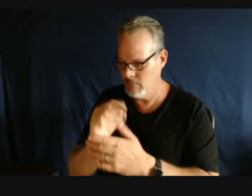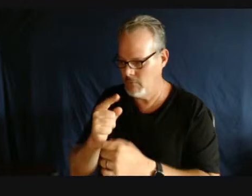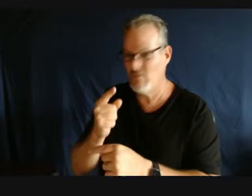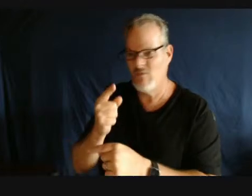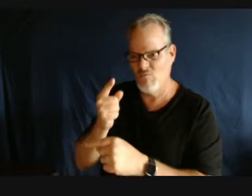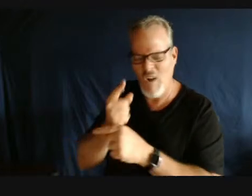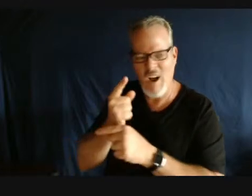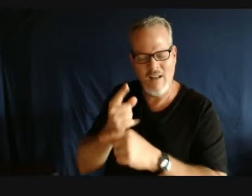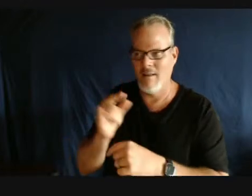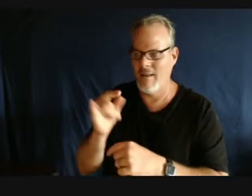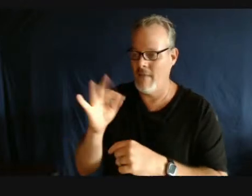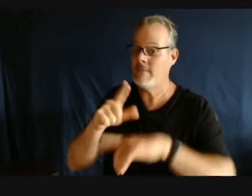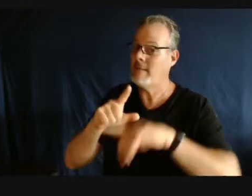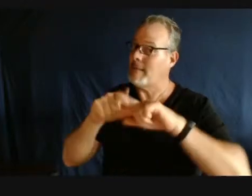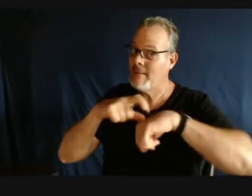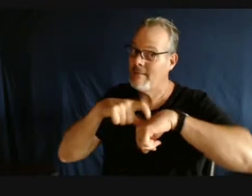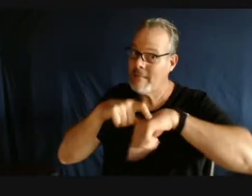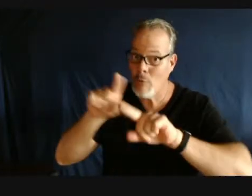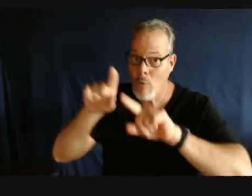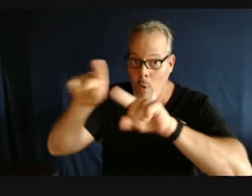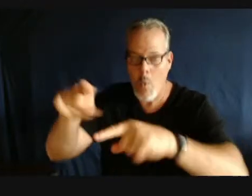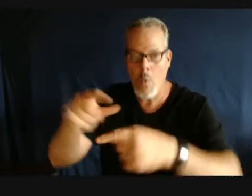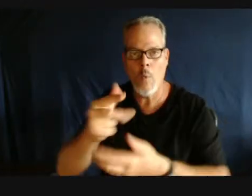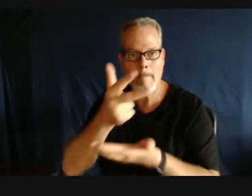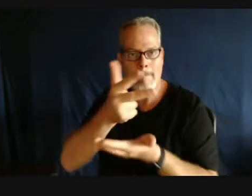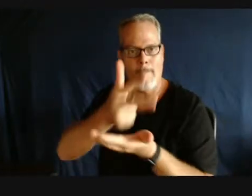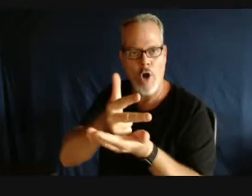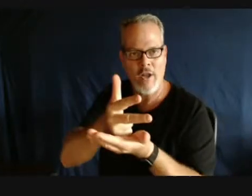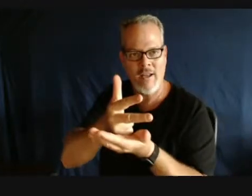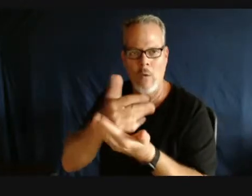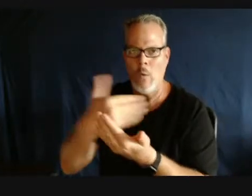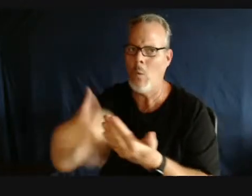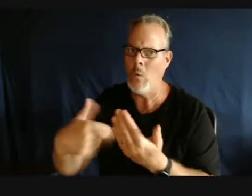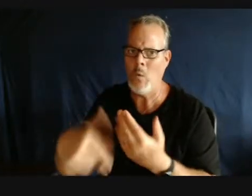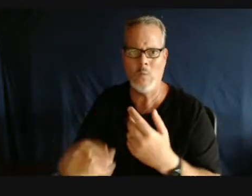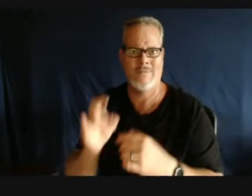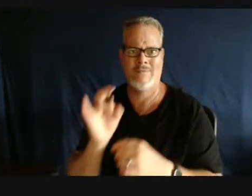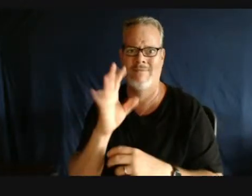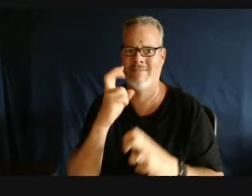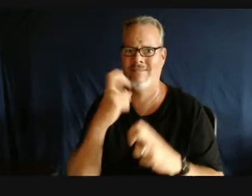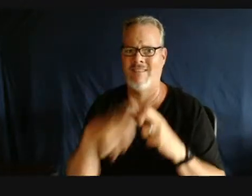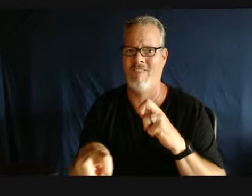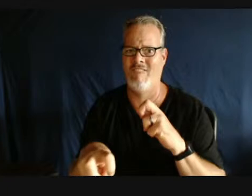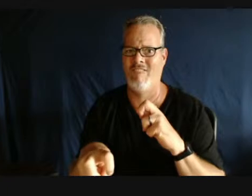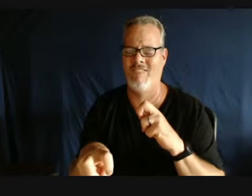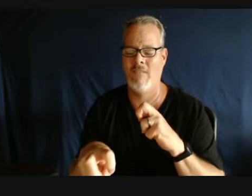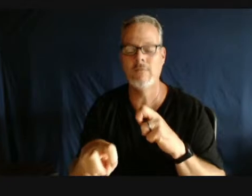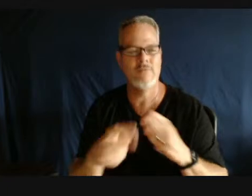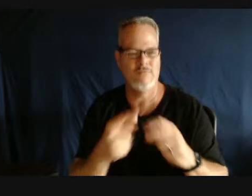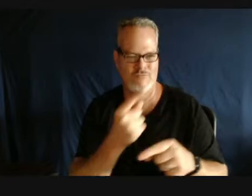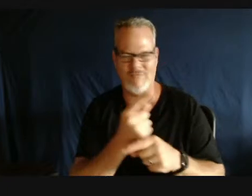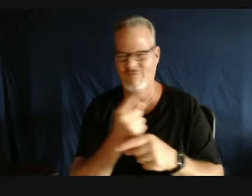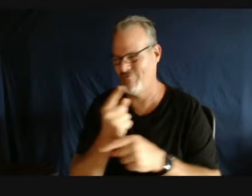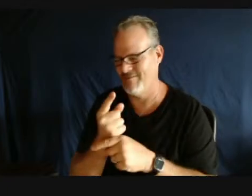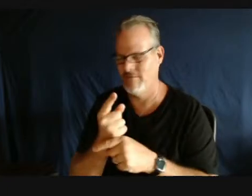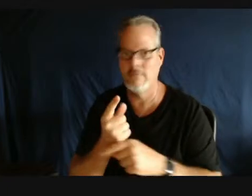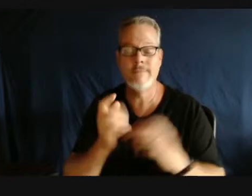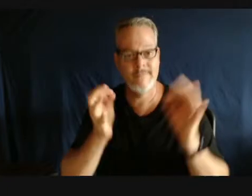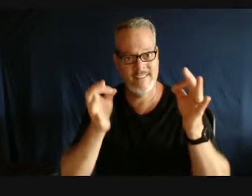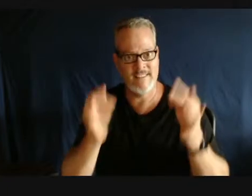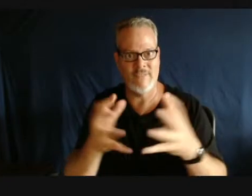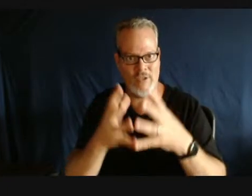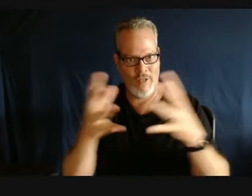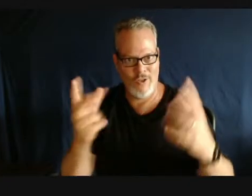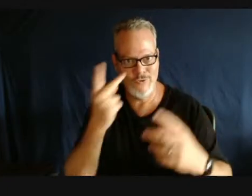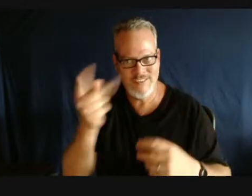but depending on when you go, the parking can be terrible as well. So yeah, definitely a lot to see up there. So we'll recap for that for you guys. We're